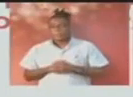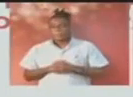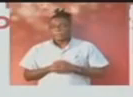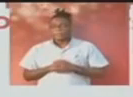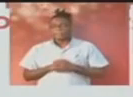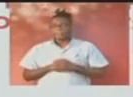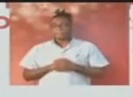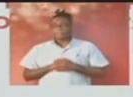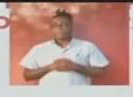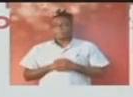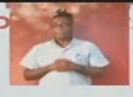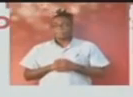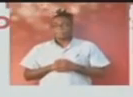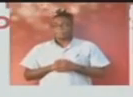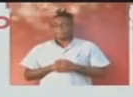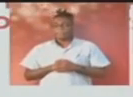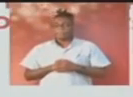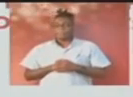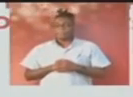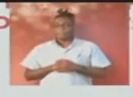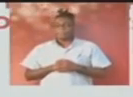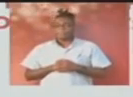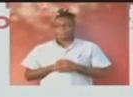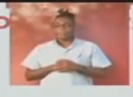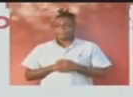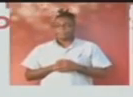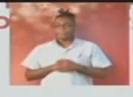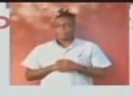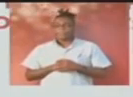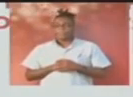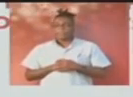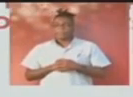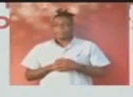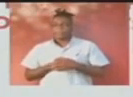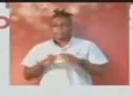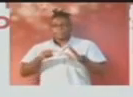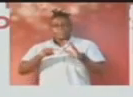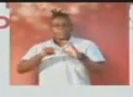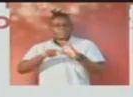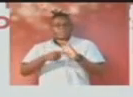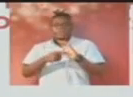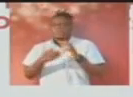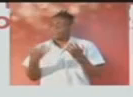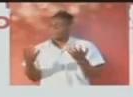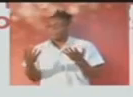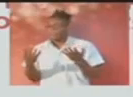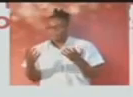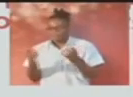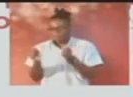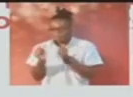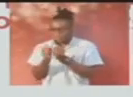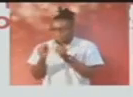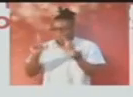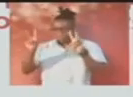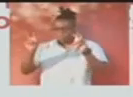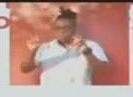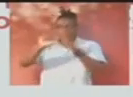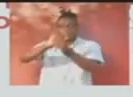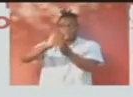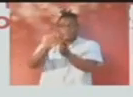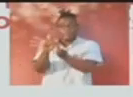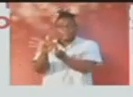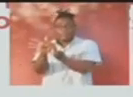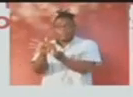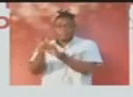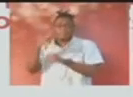your moderator for this morning's media conference. We begin with the clinical update and epidemiological update